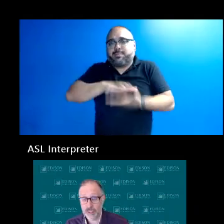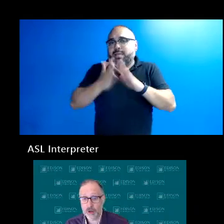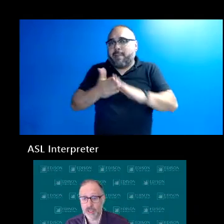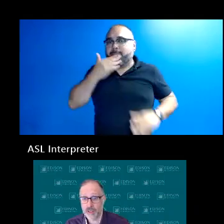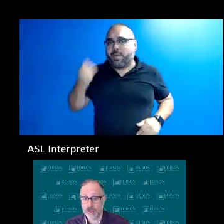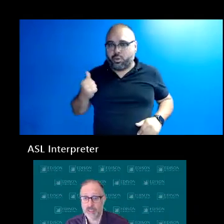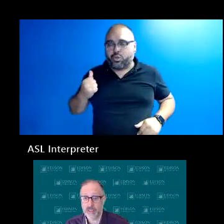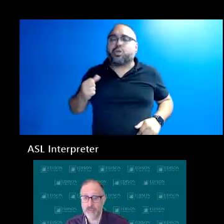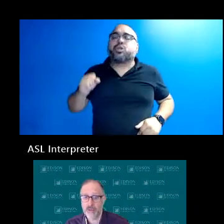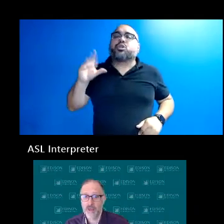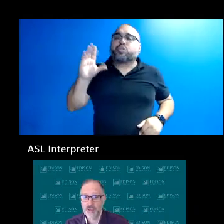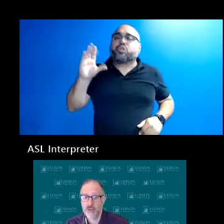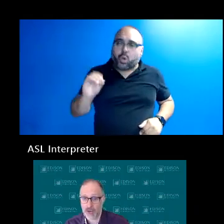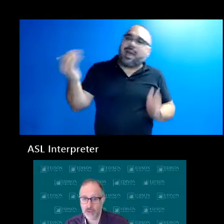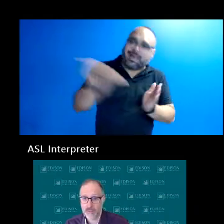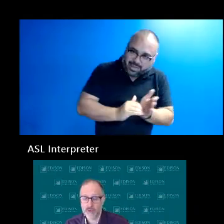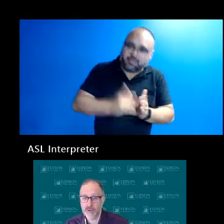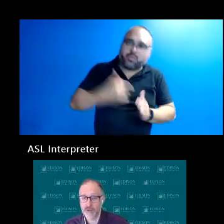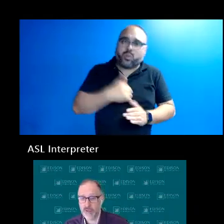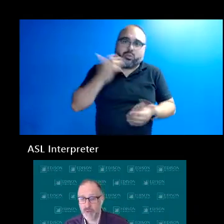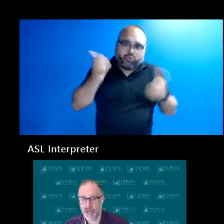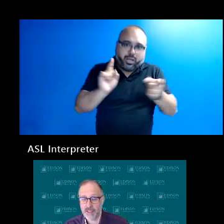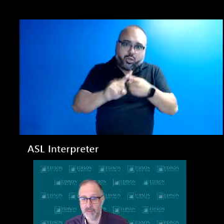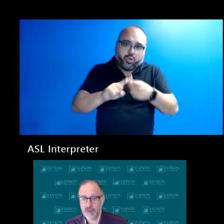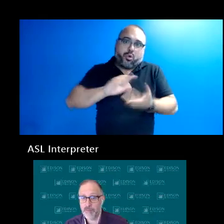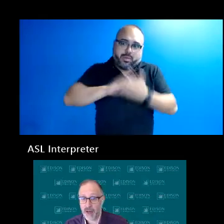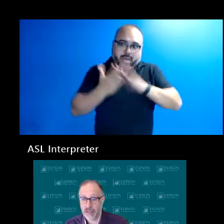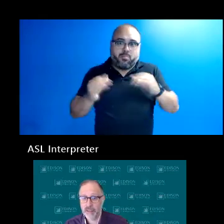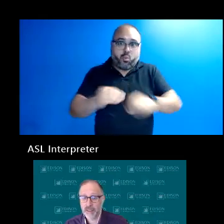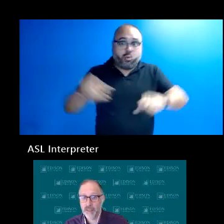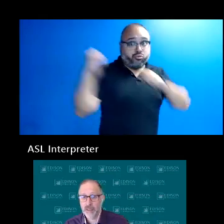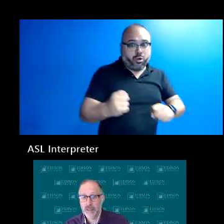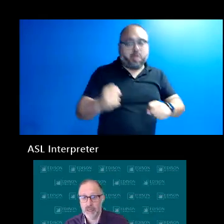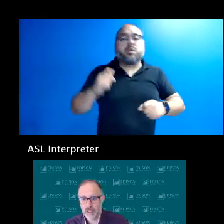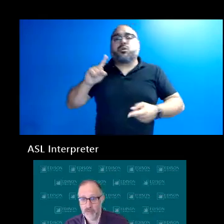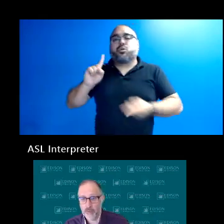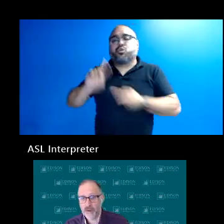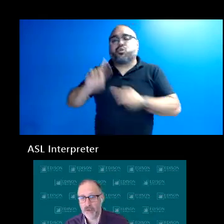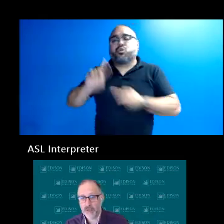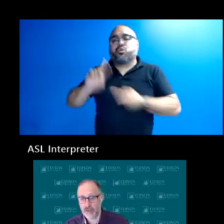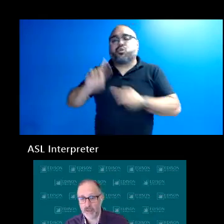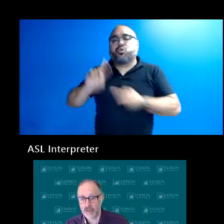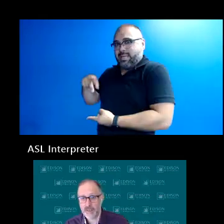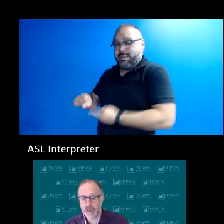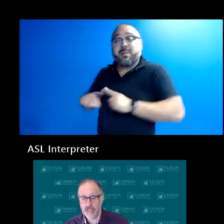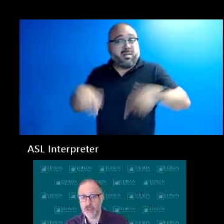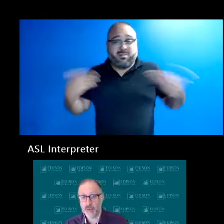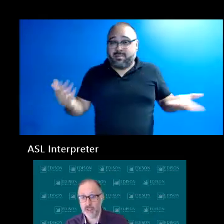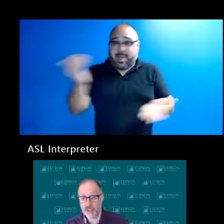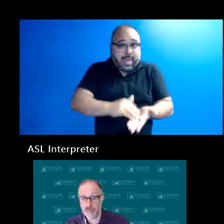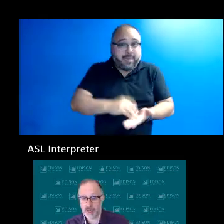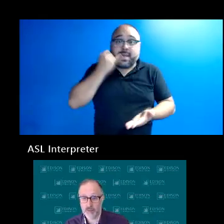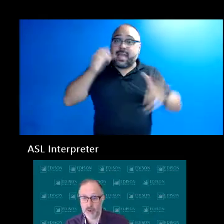continually hardening our system to try to reduce those impacts of it. But if weather occurs that is